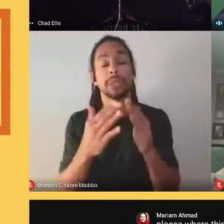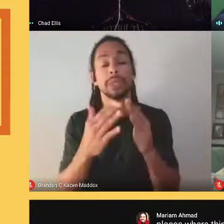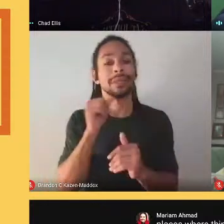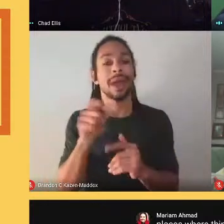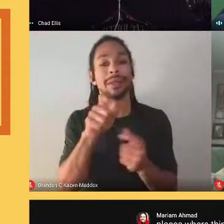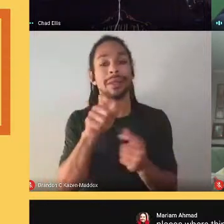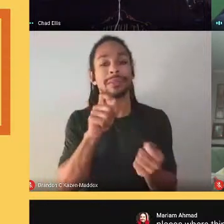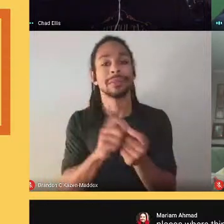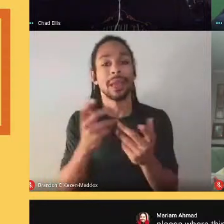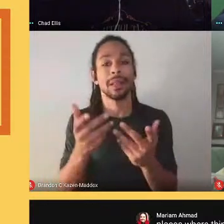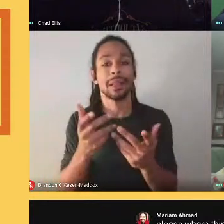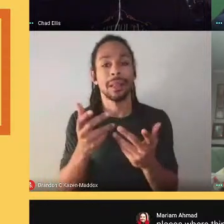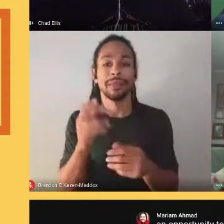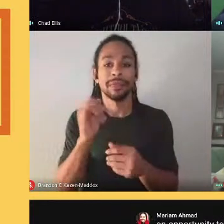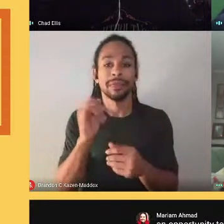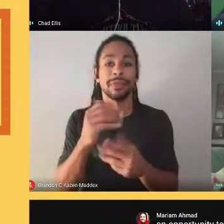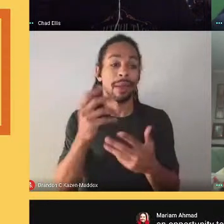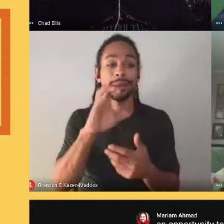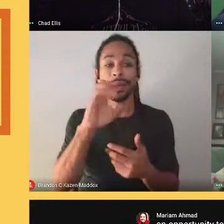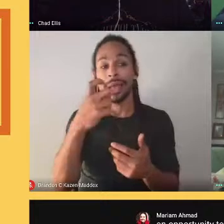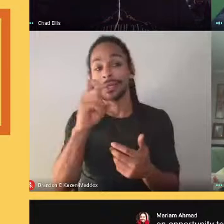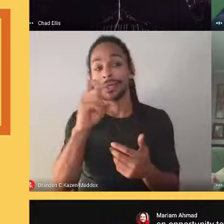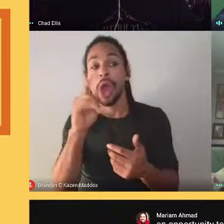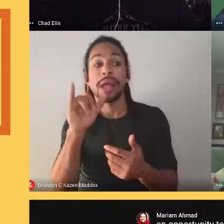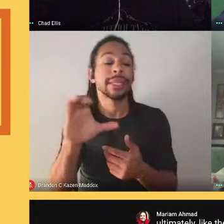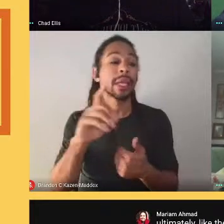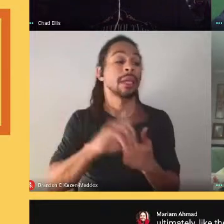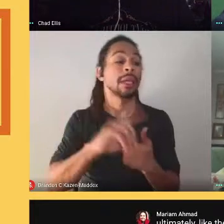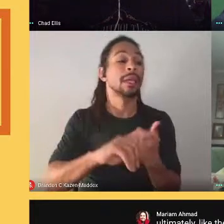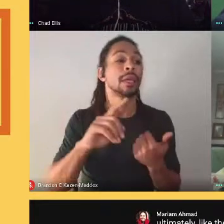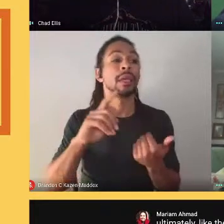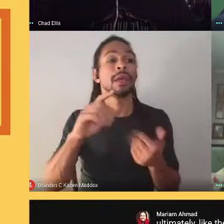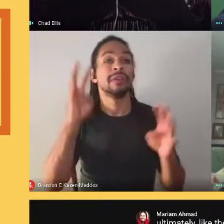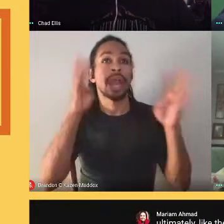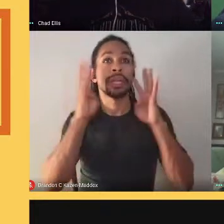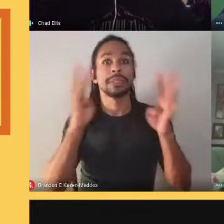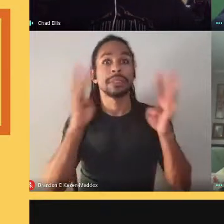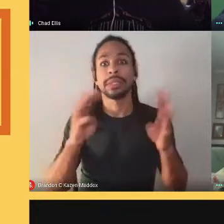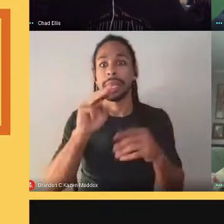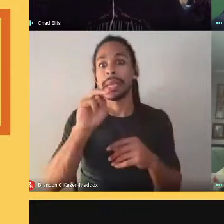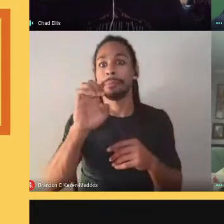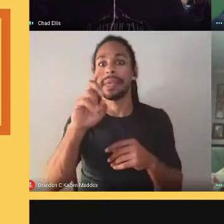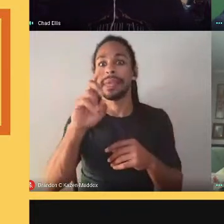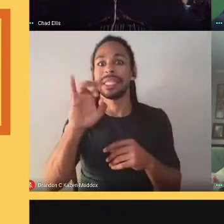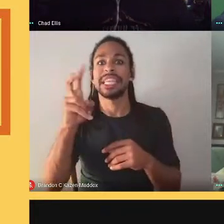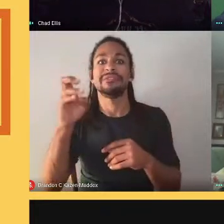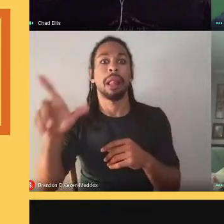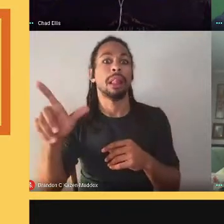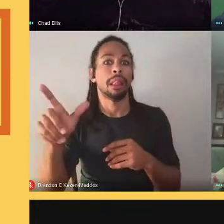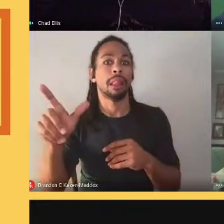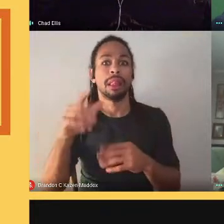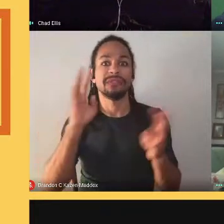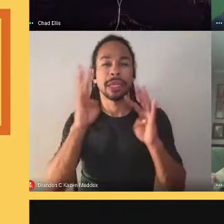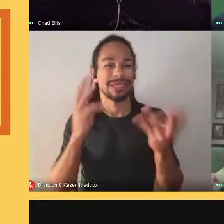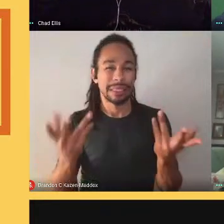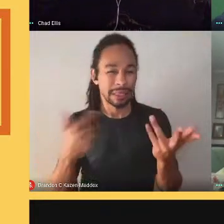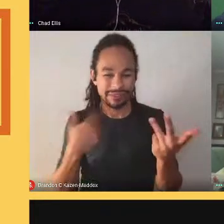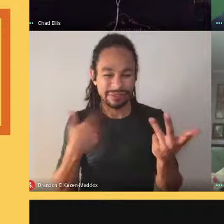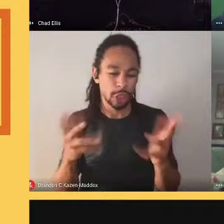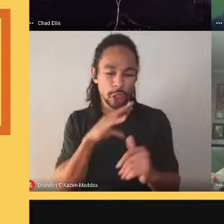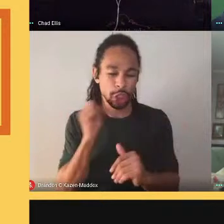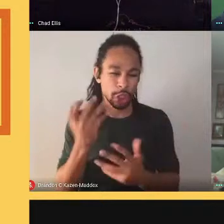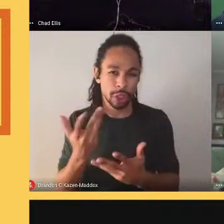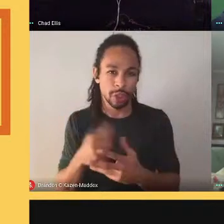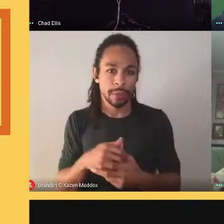fantasy, for right. the lack of, yeah. And did that require, because there's not a lot of good source material. I